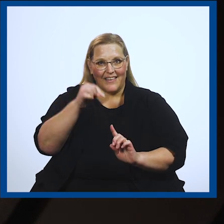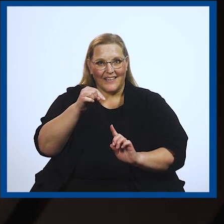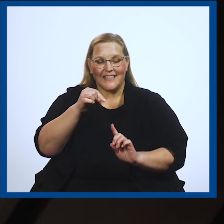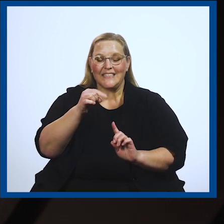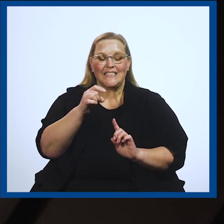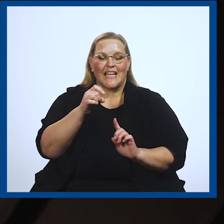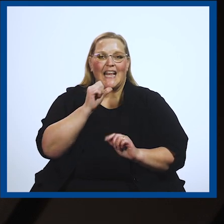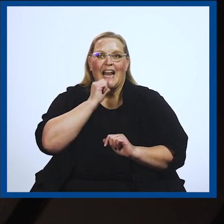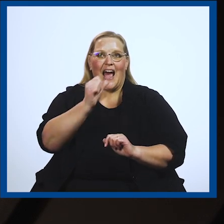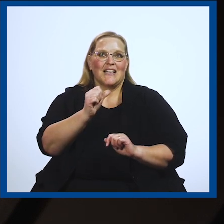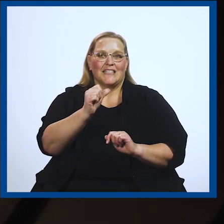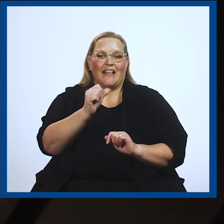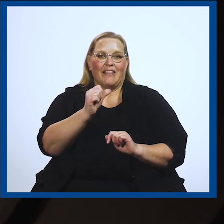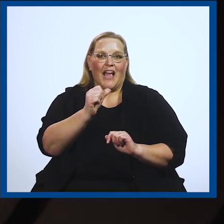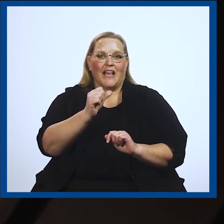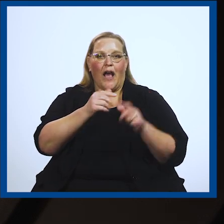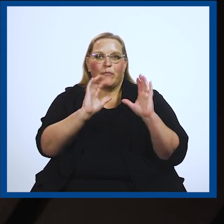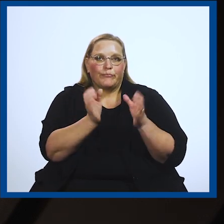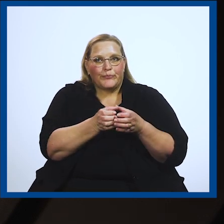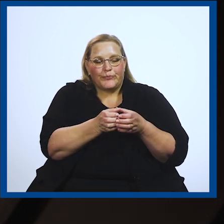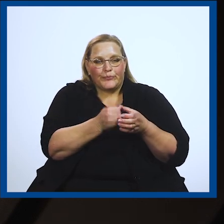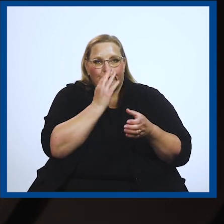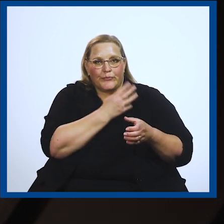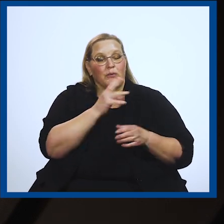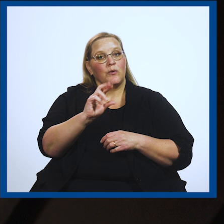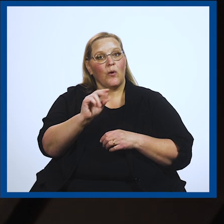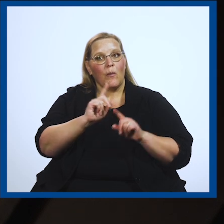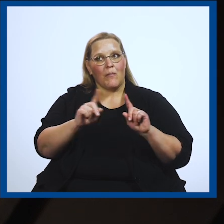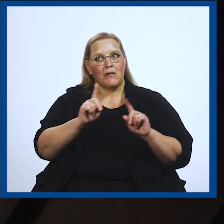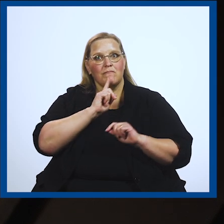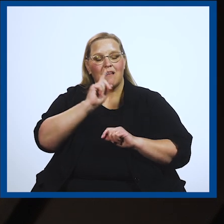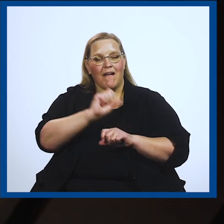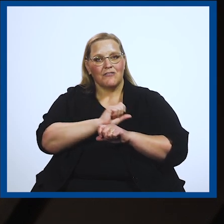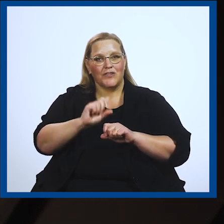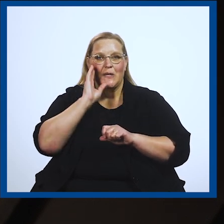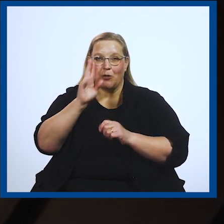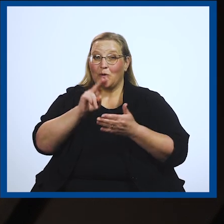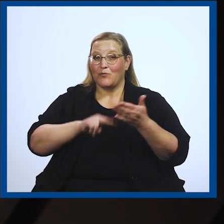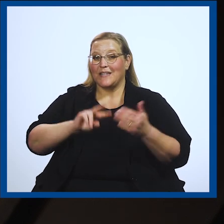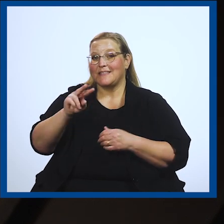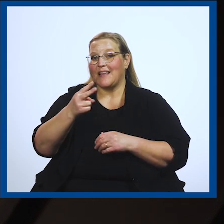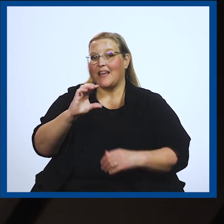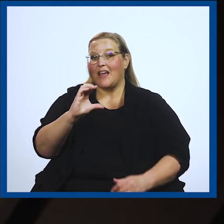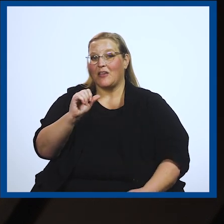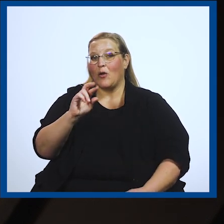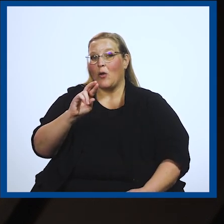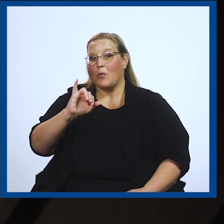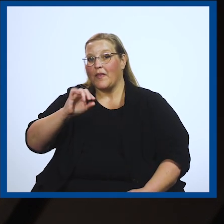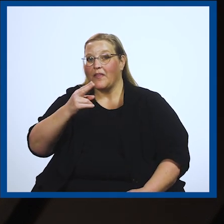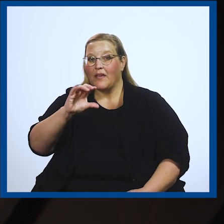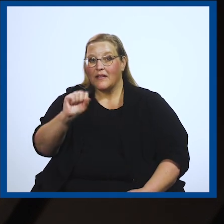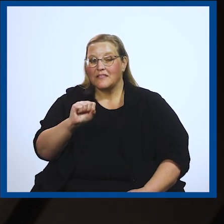hasn't contracted and got small and stingy. Actually, you're going to read this in 2 Corinthians chapter 8